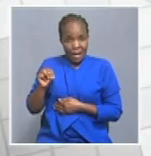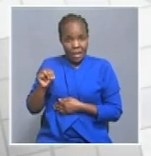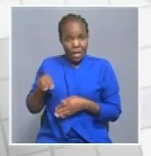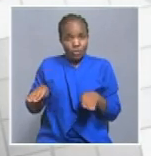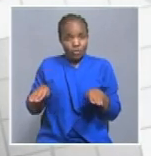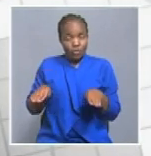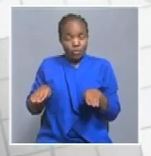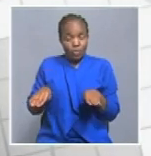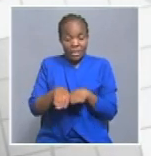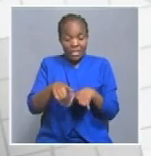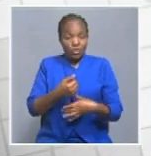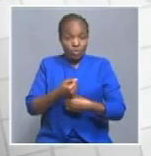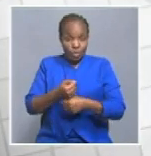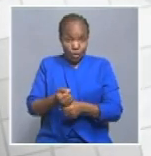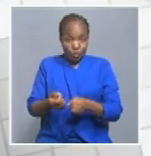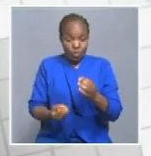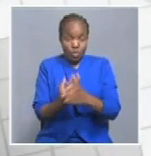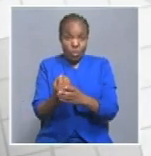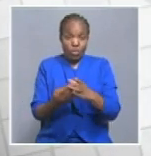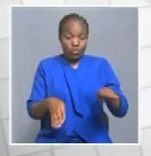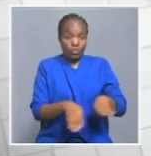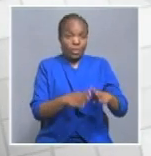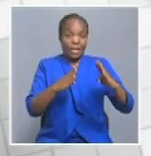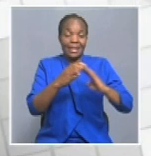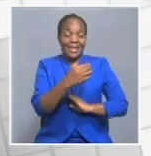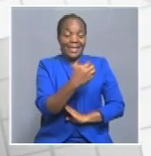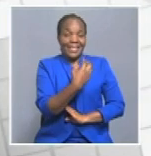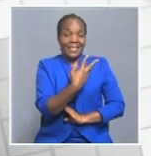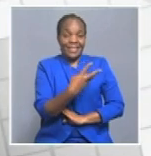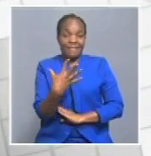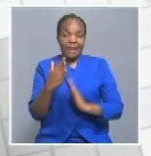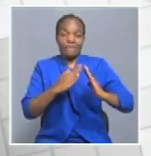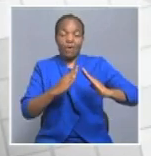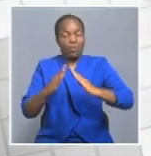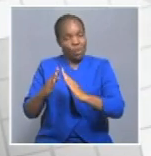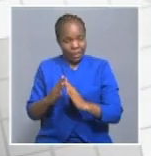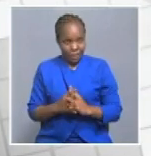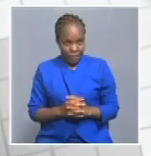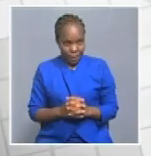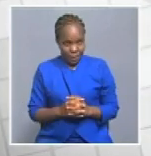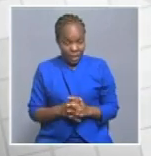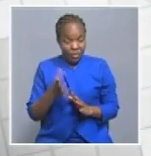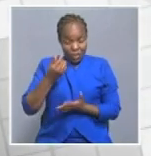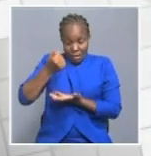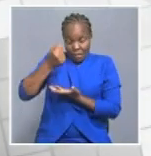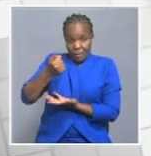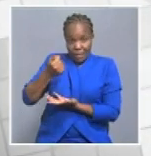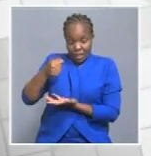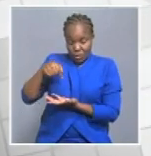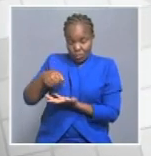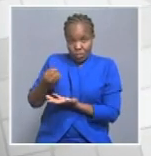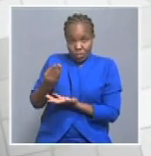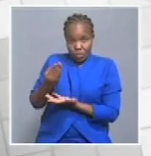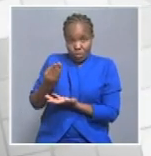these 35 families. And if you look at that amount, it works